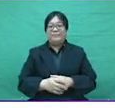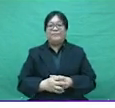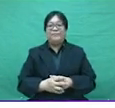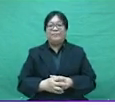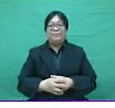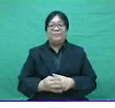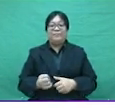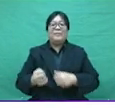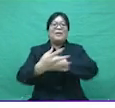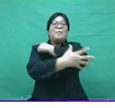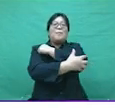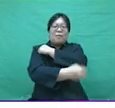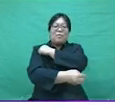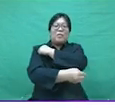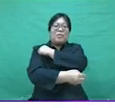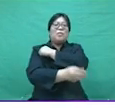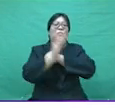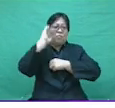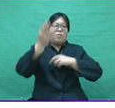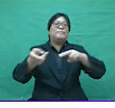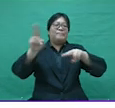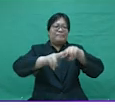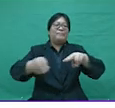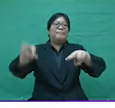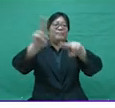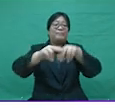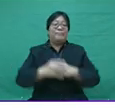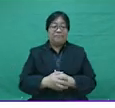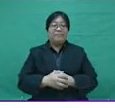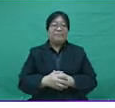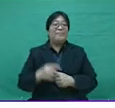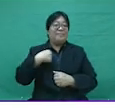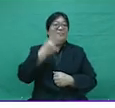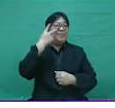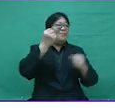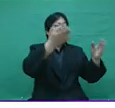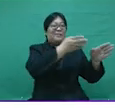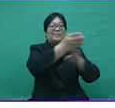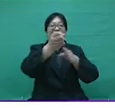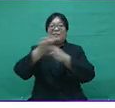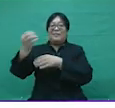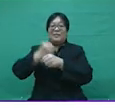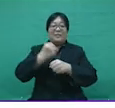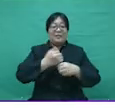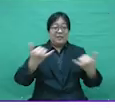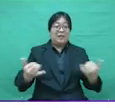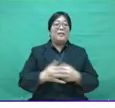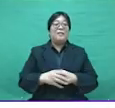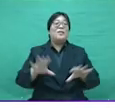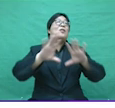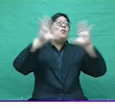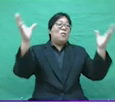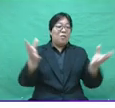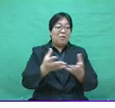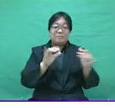is that poverty will increase. What we see in a lot of areas